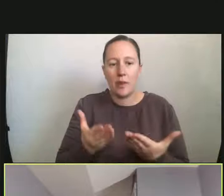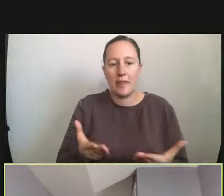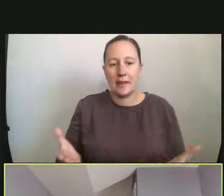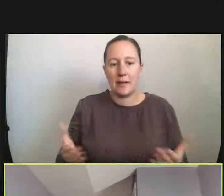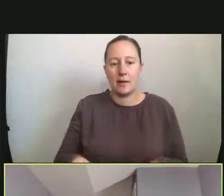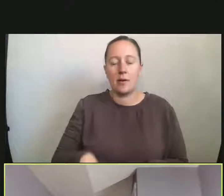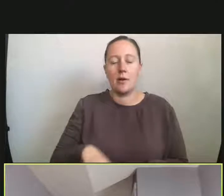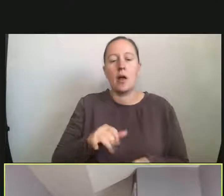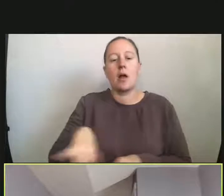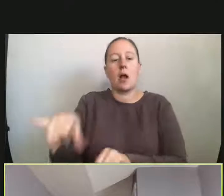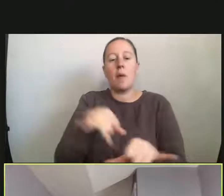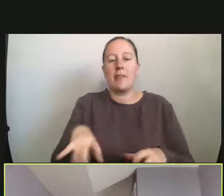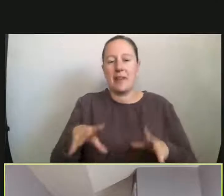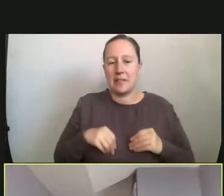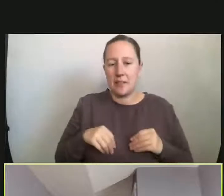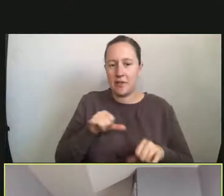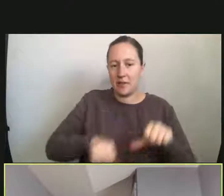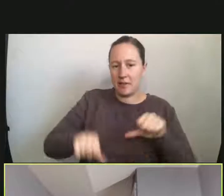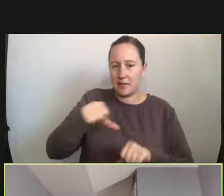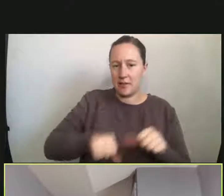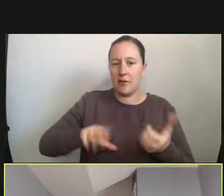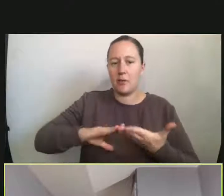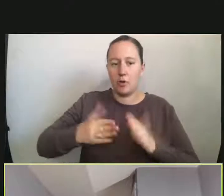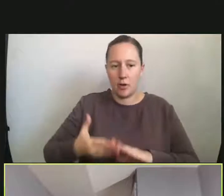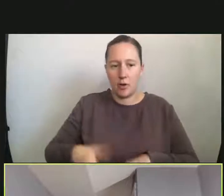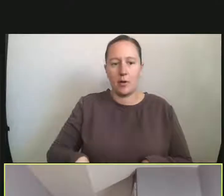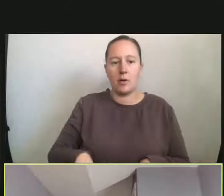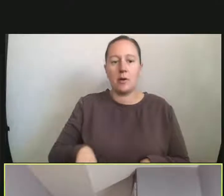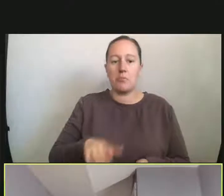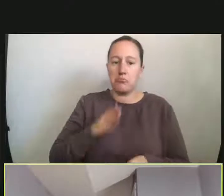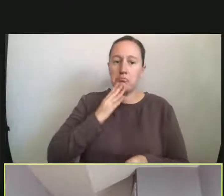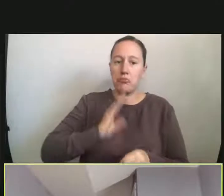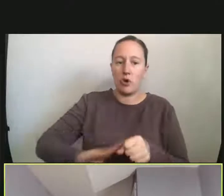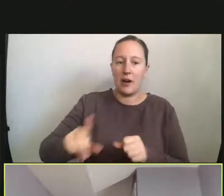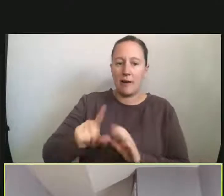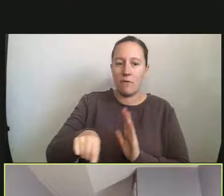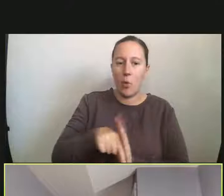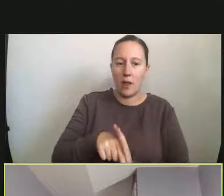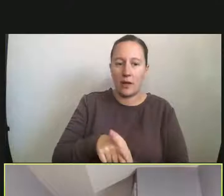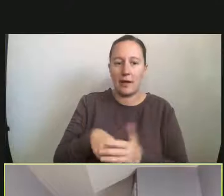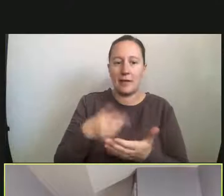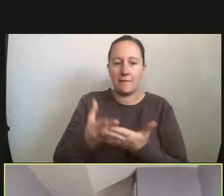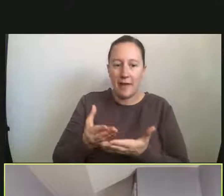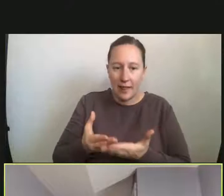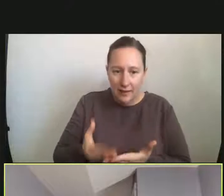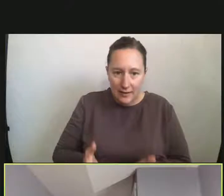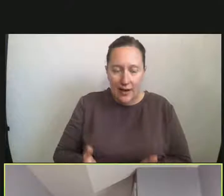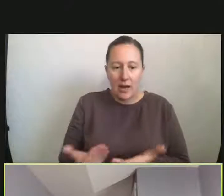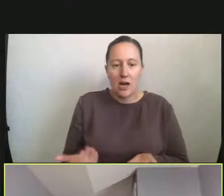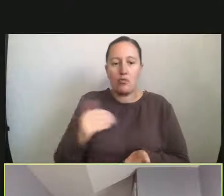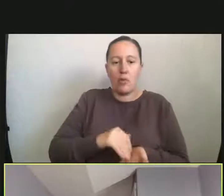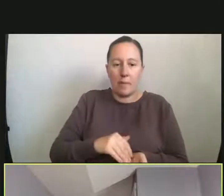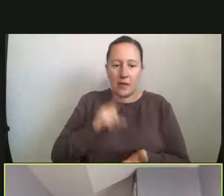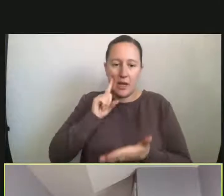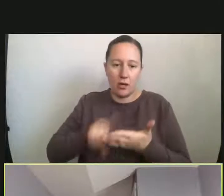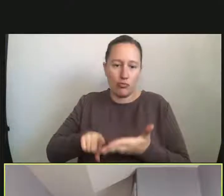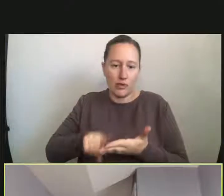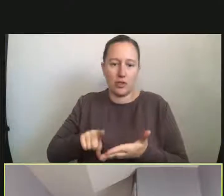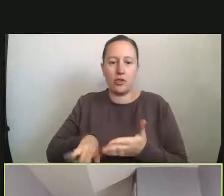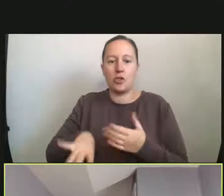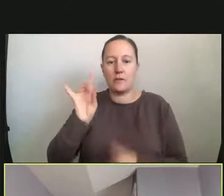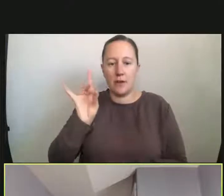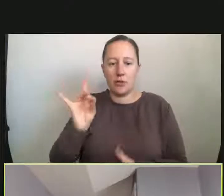commonly accepted in the scientific community as being of sufficient quality to validate and replicate the